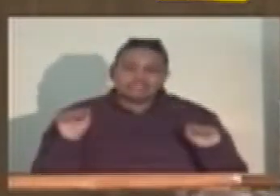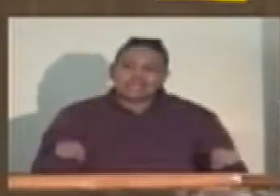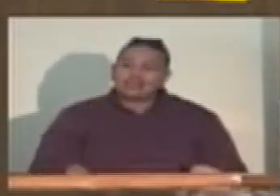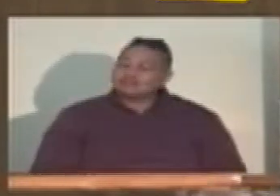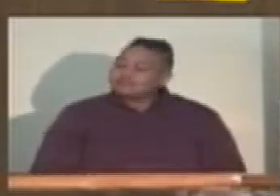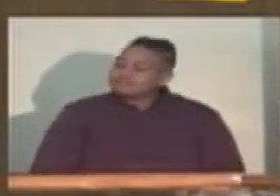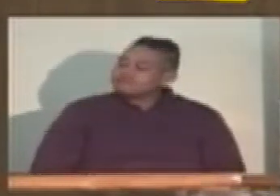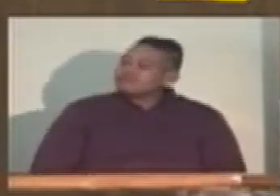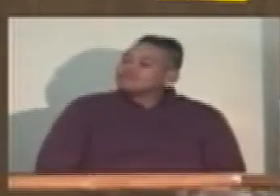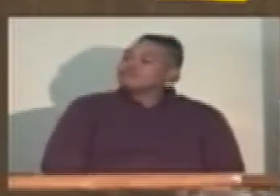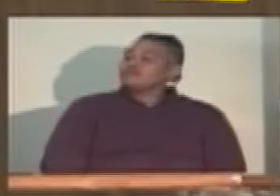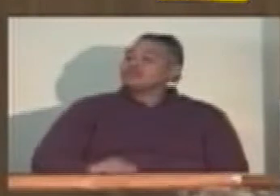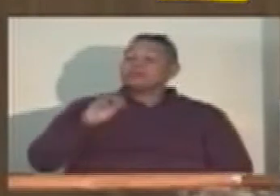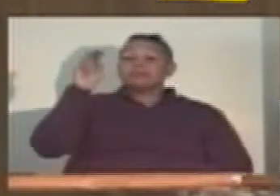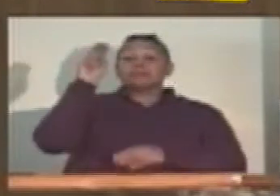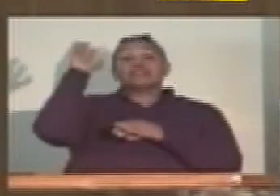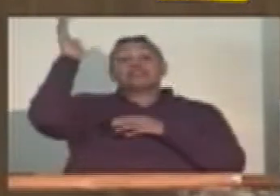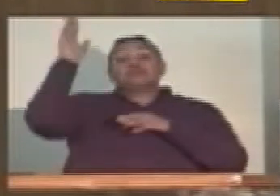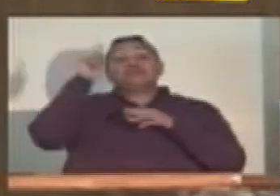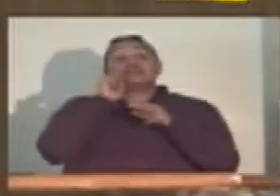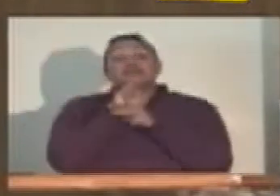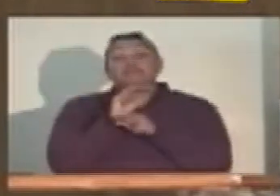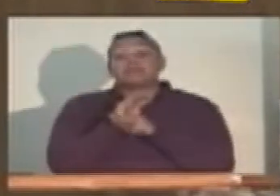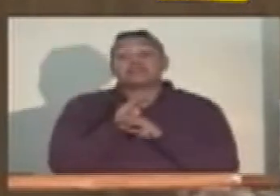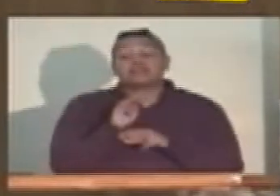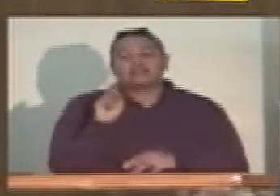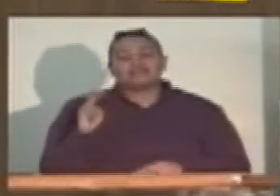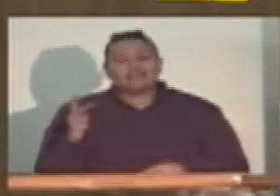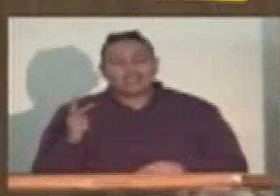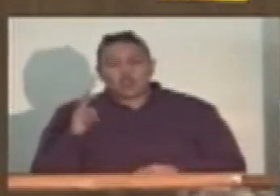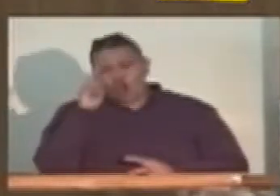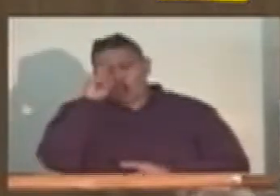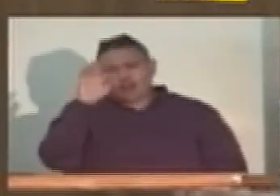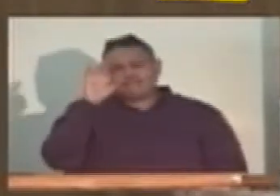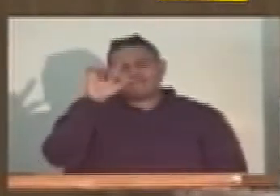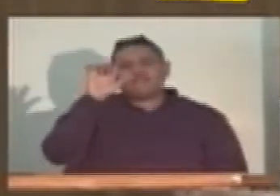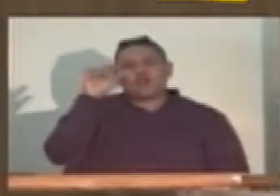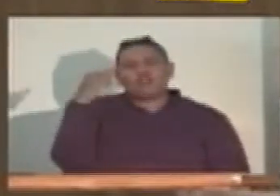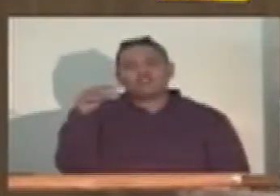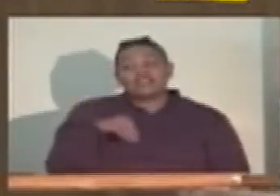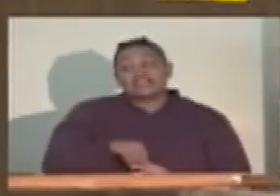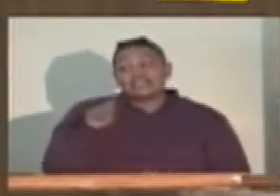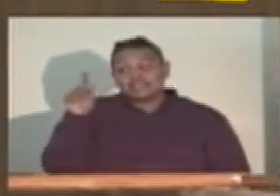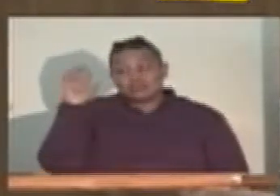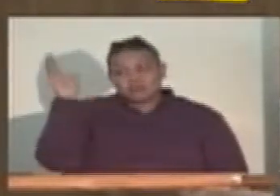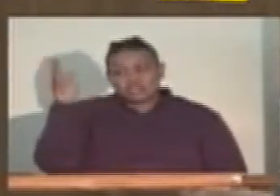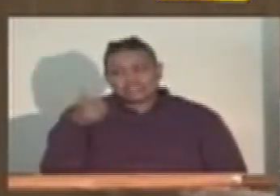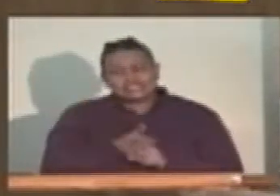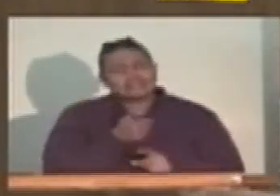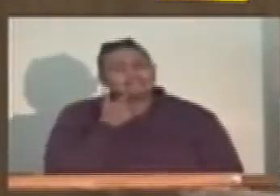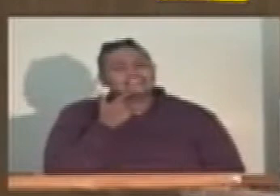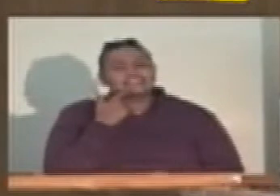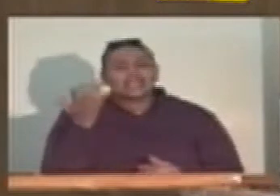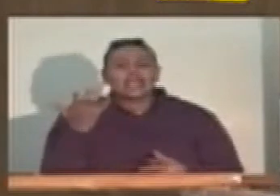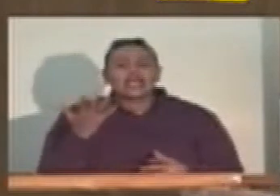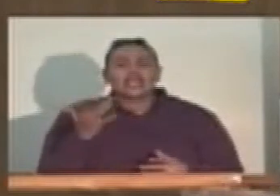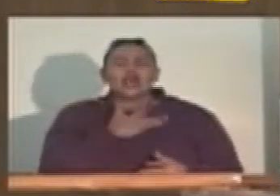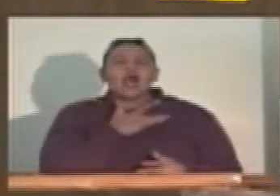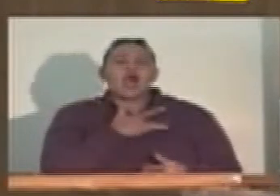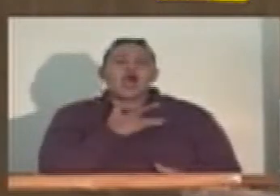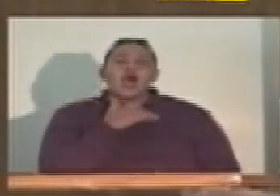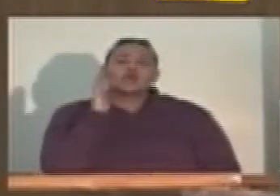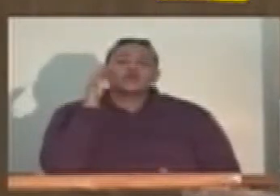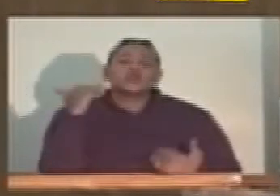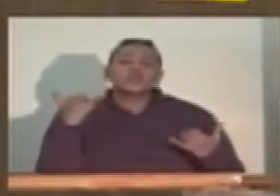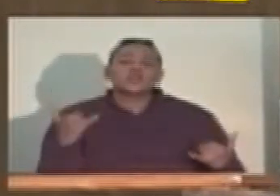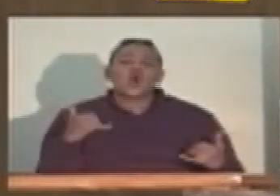Speaker, the Minister of State, Honorable Floyd Green, in his sectoral presentation, stated that the hard trust will